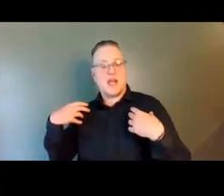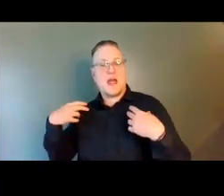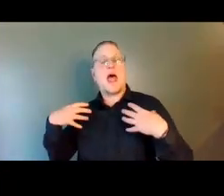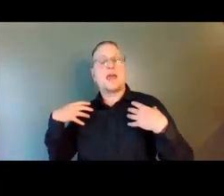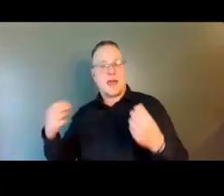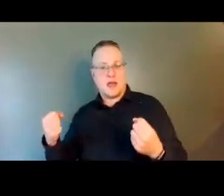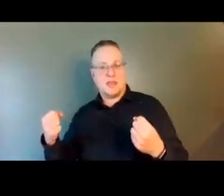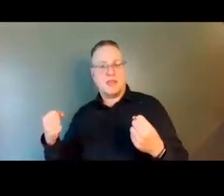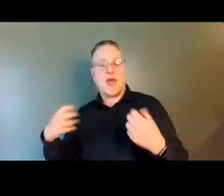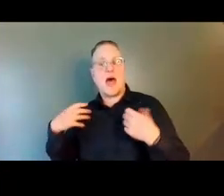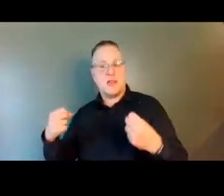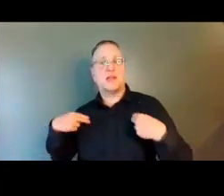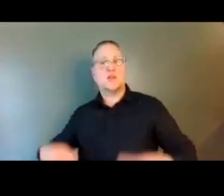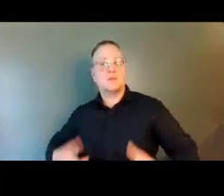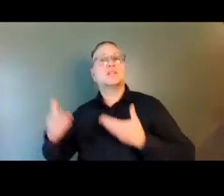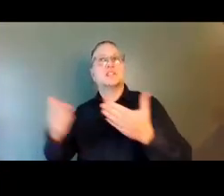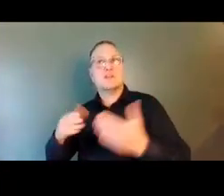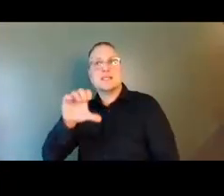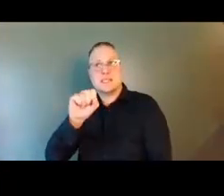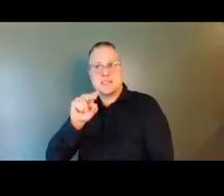Human Services subcommittee.